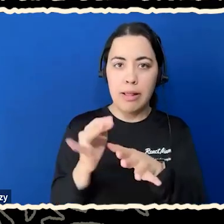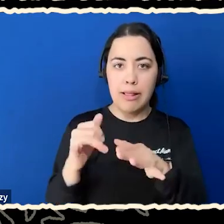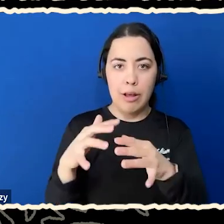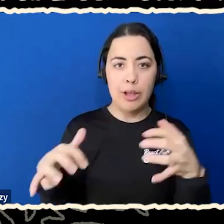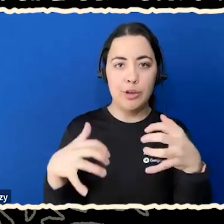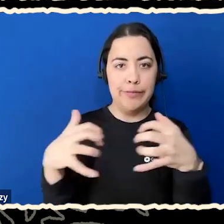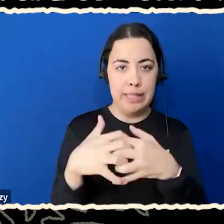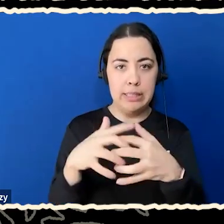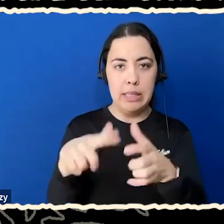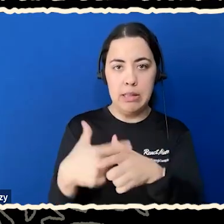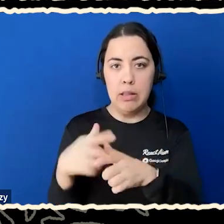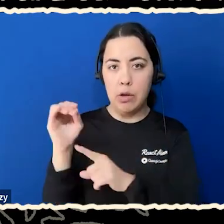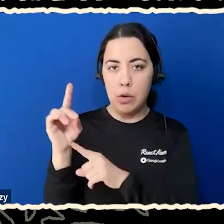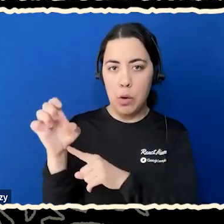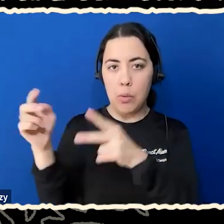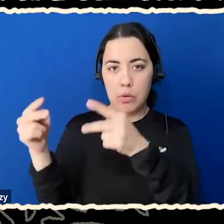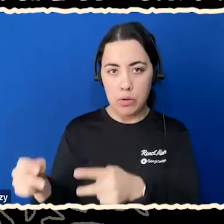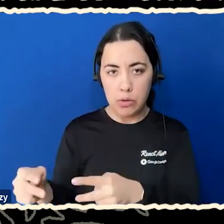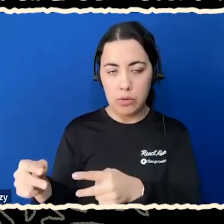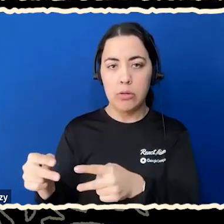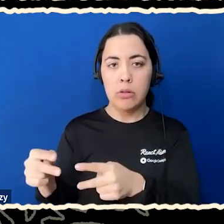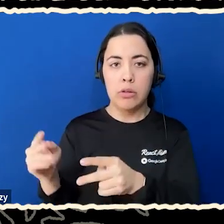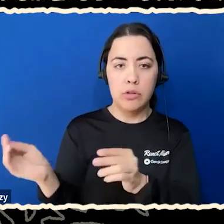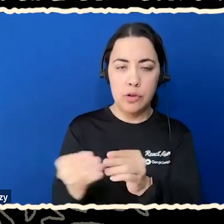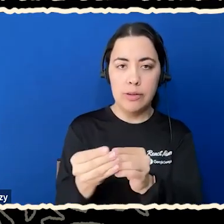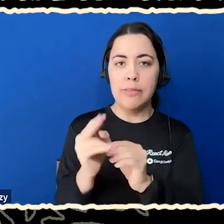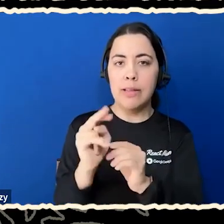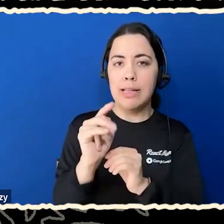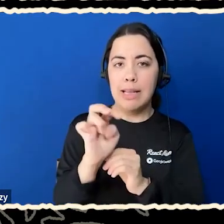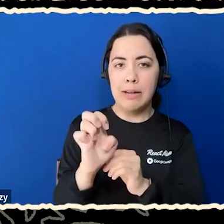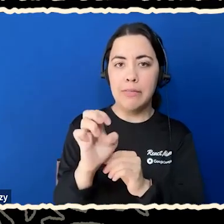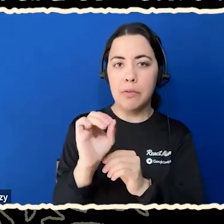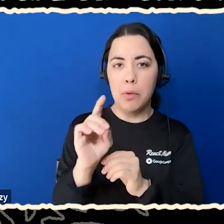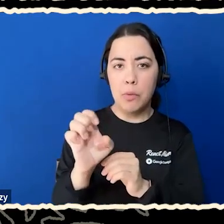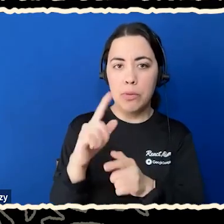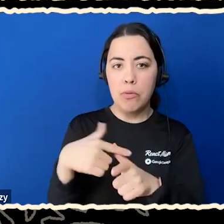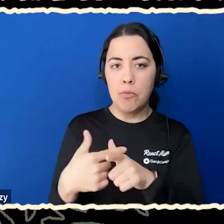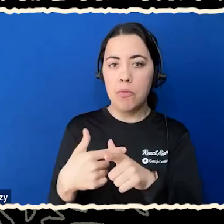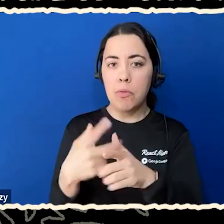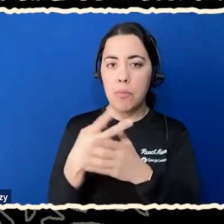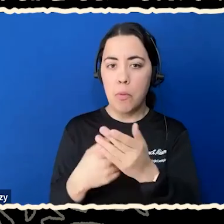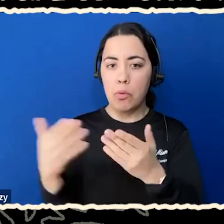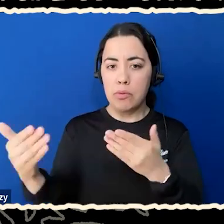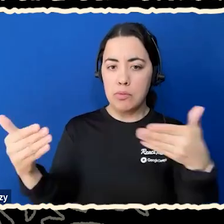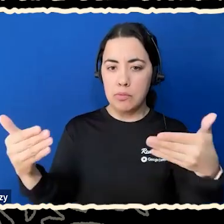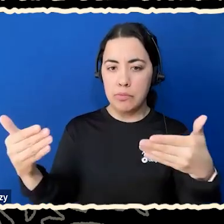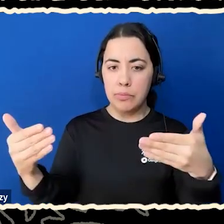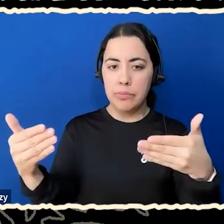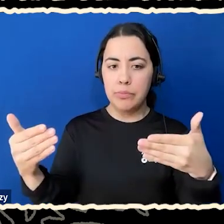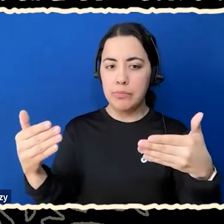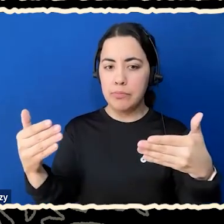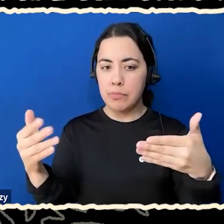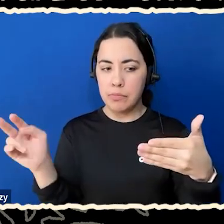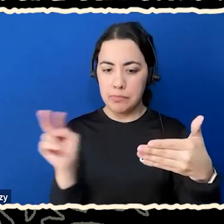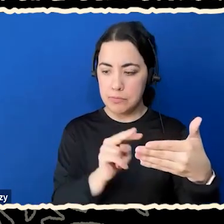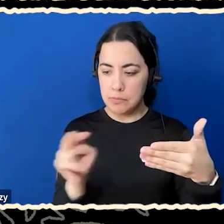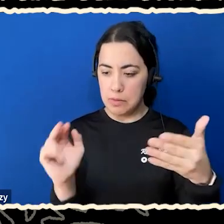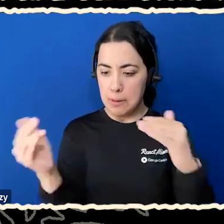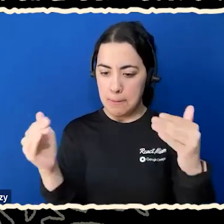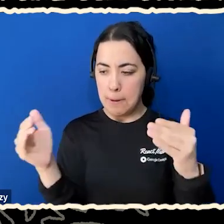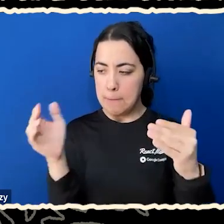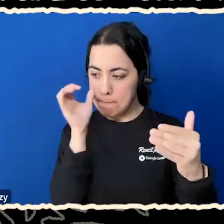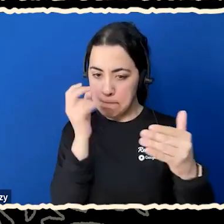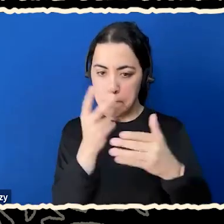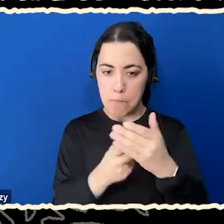which generates the native glue code. And finally, you can consume the state on both sides, mutate it, listen to it from both sides. The